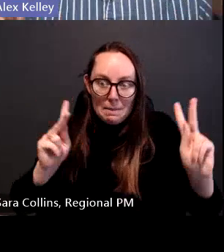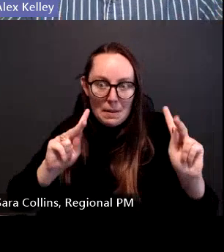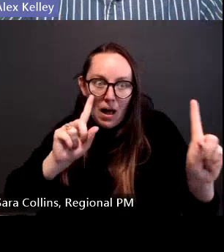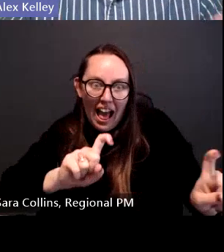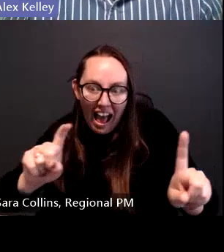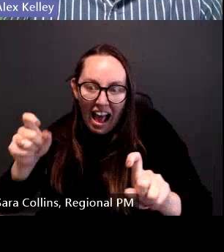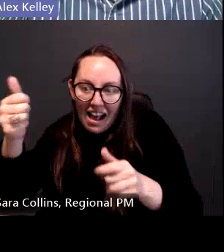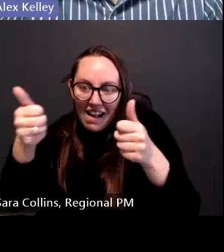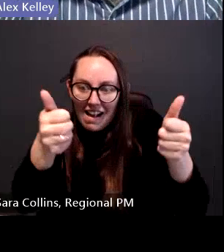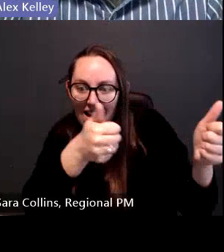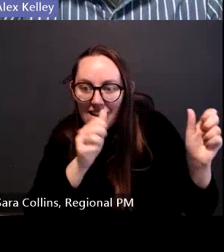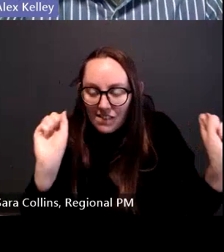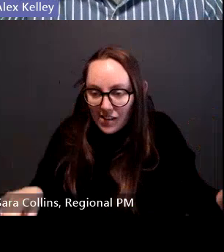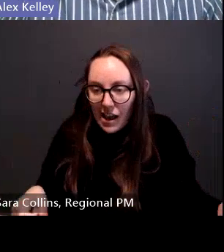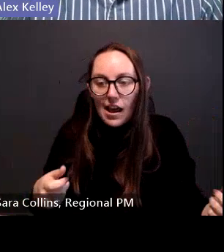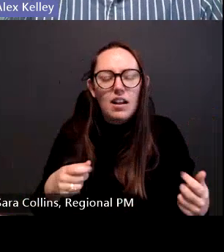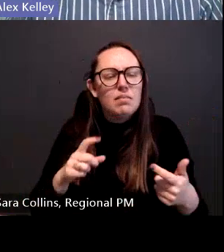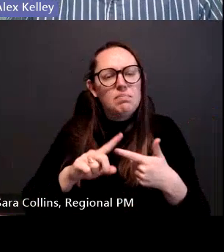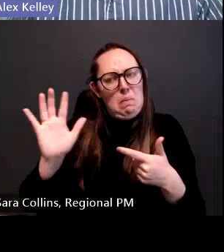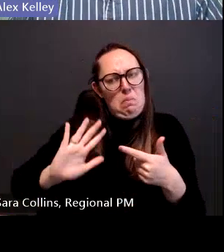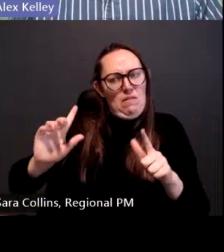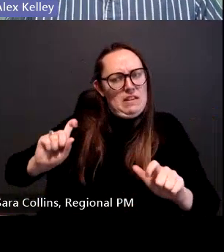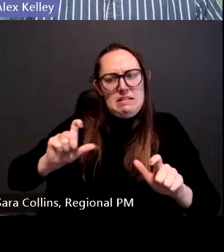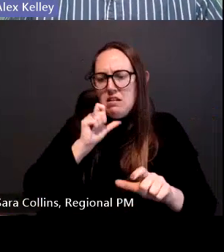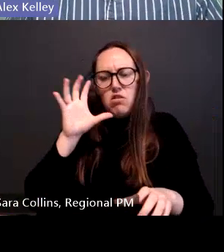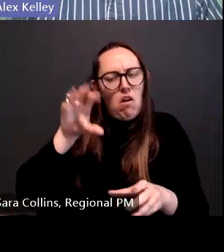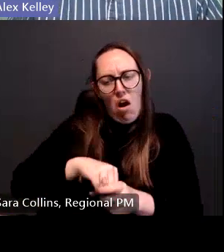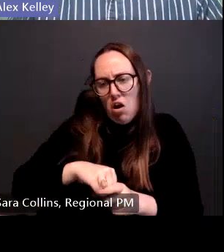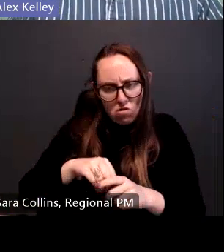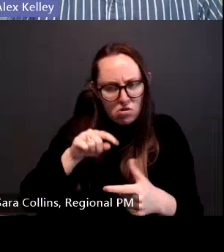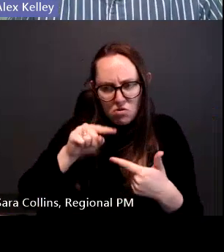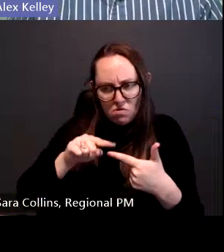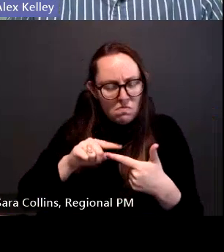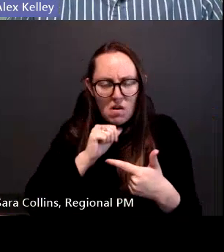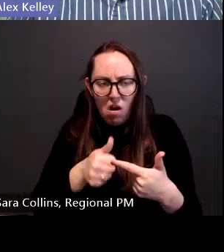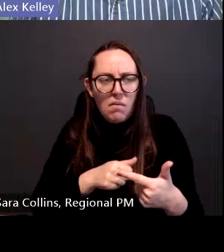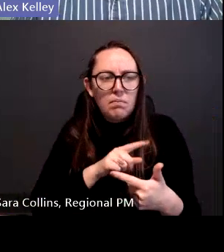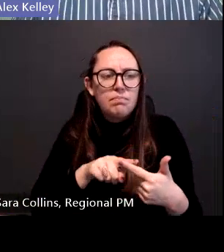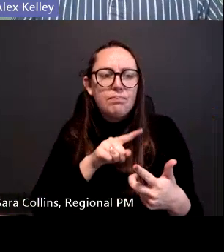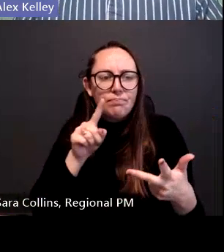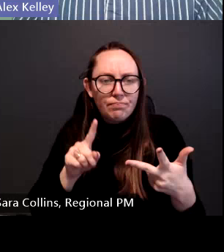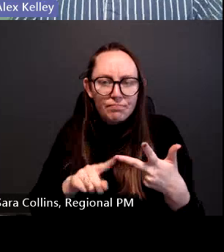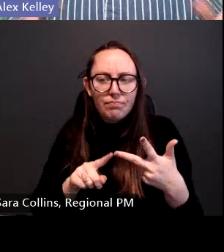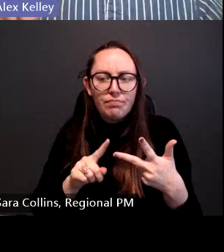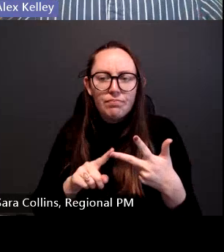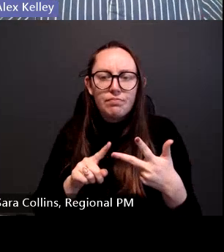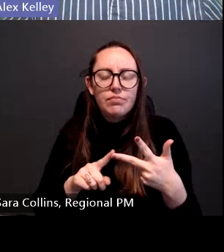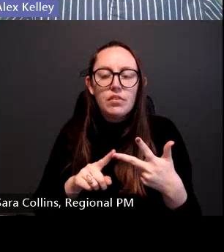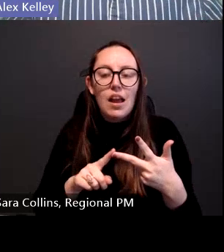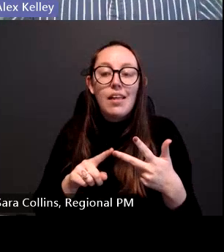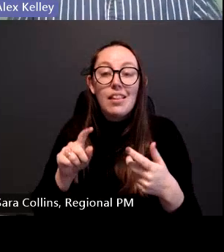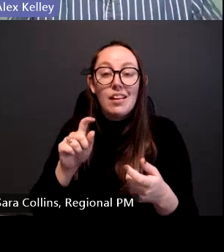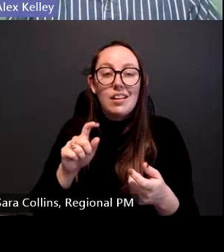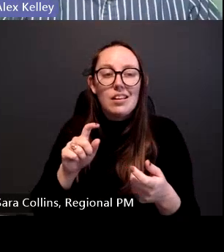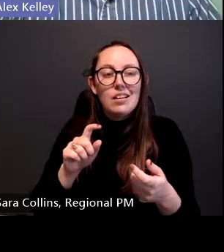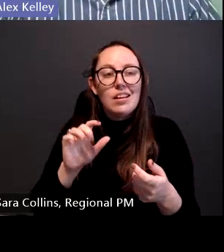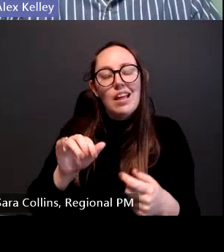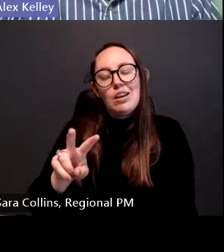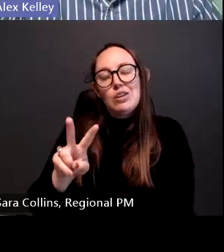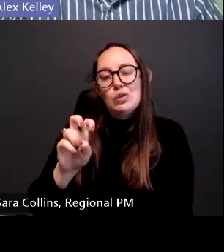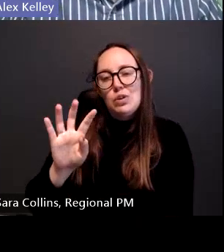previous drive test did not collect, and then a slight change in the